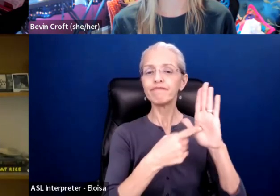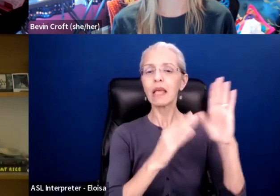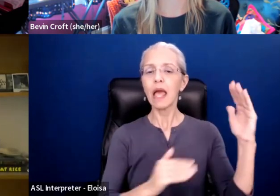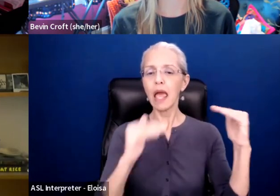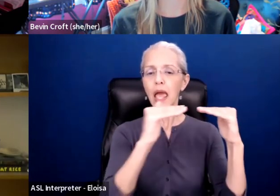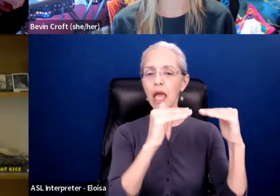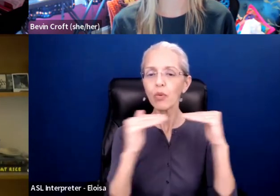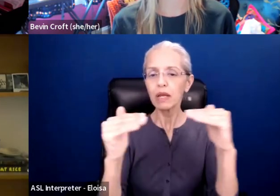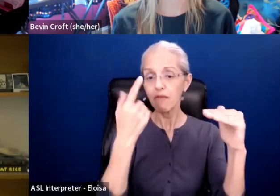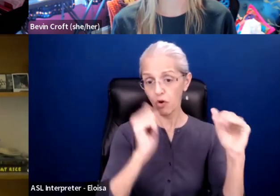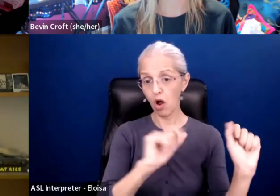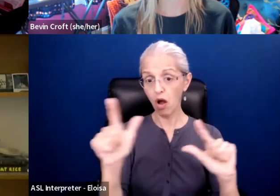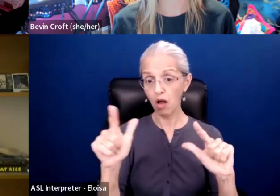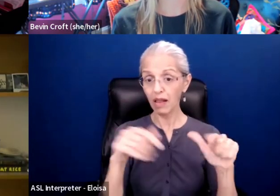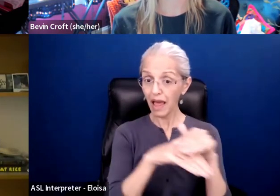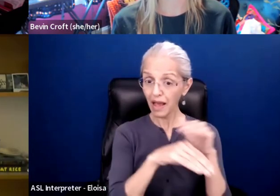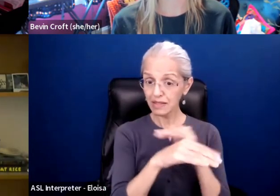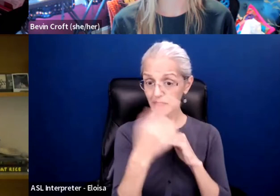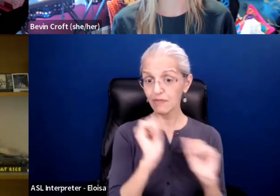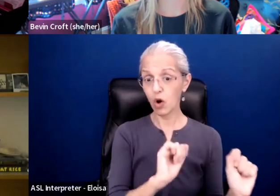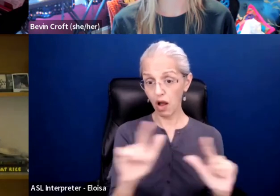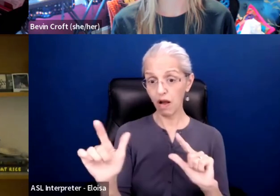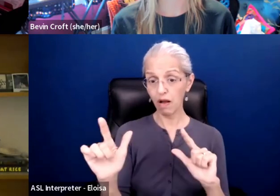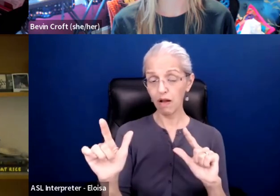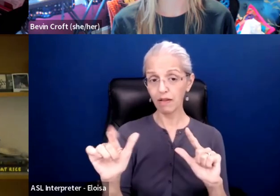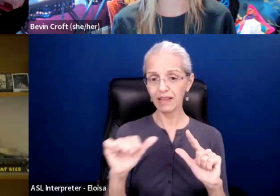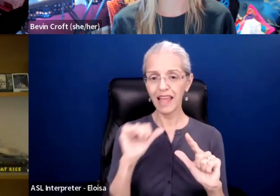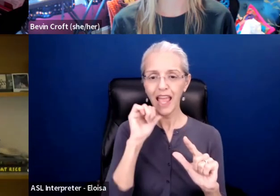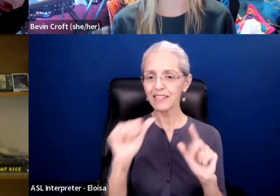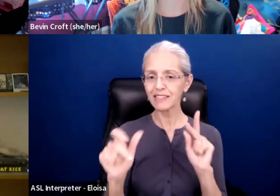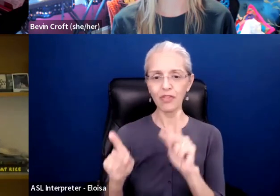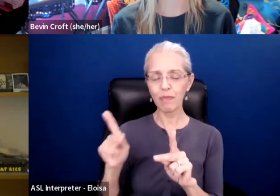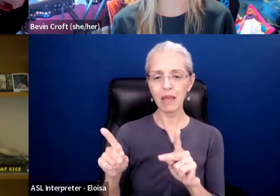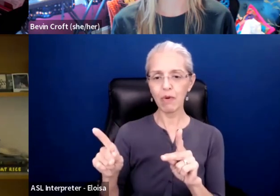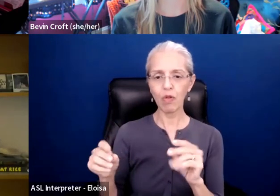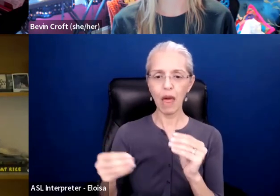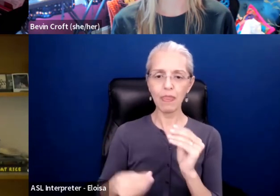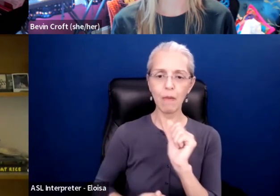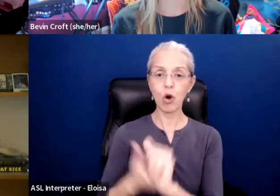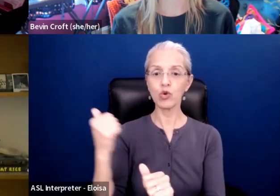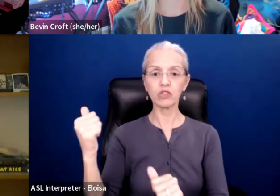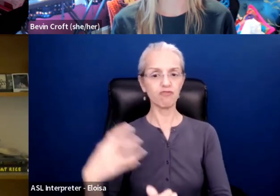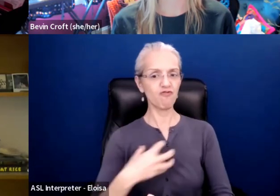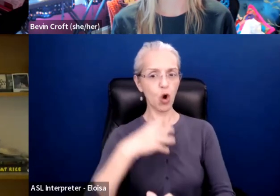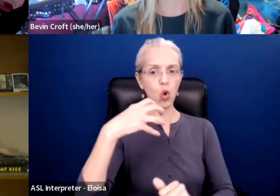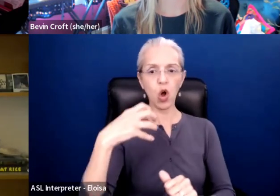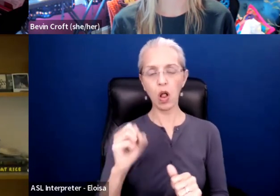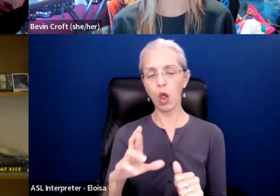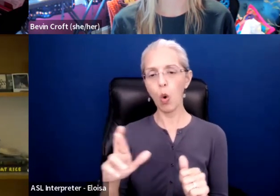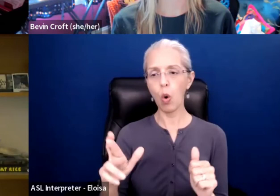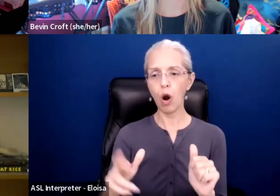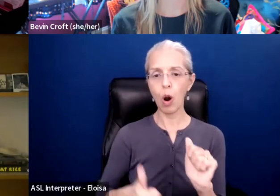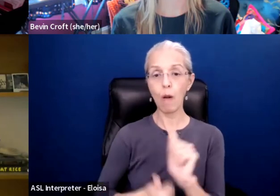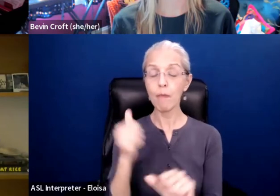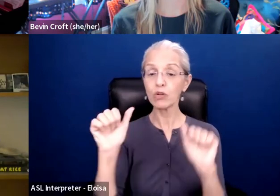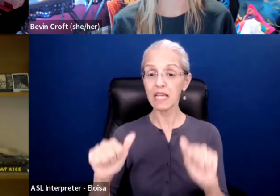access for all, and that we're not, it's not the people that are the most vocal or the people that are, you know, that are able to